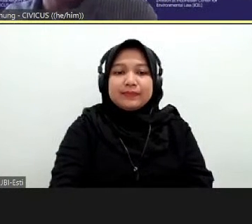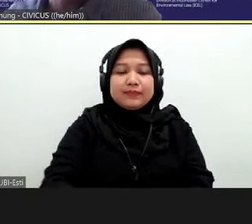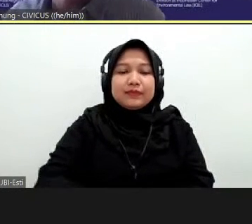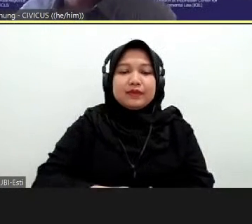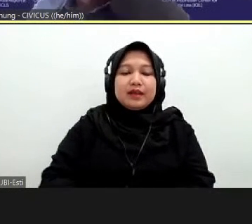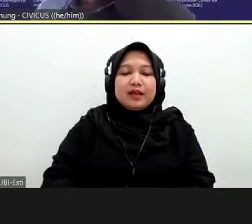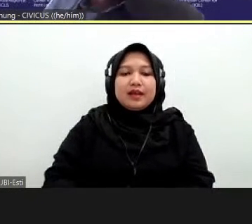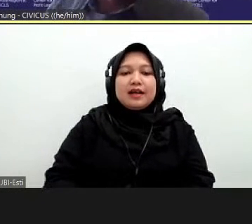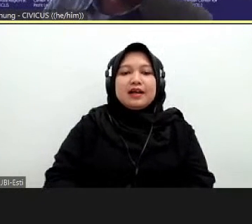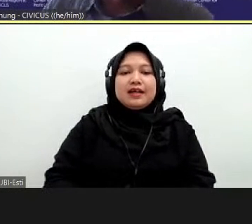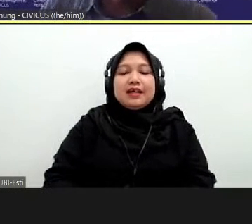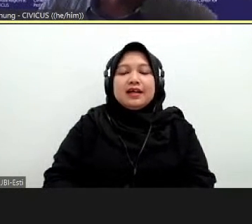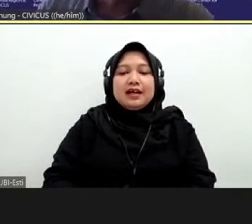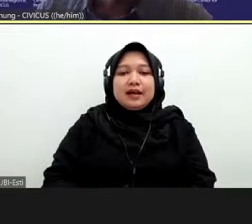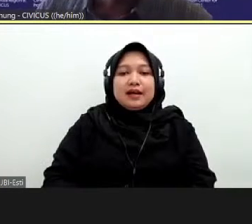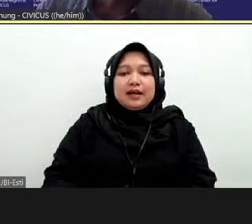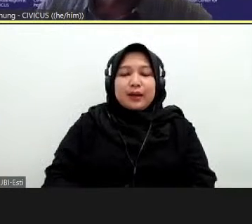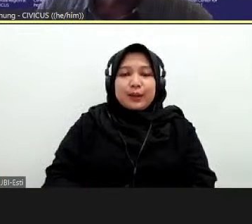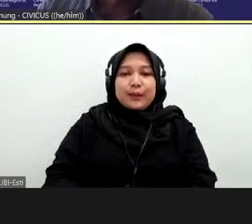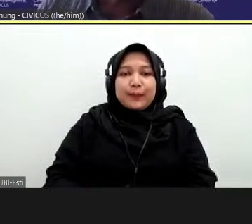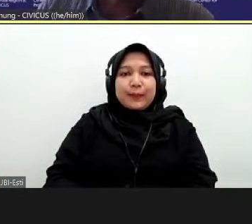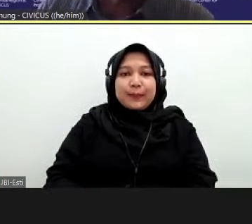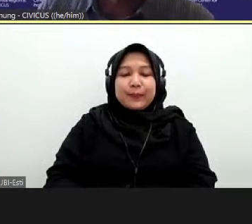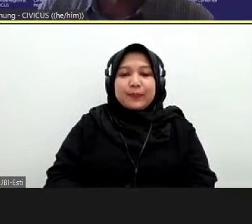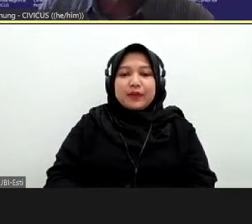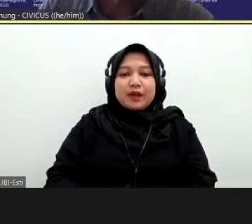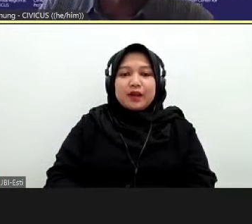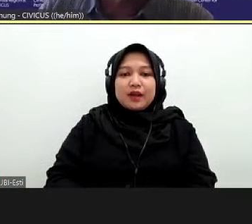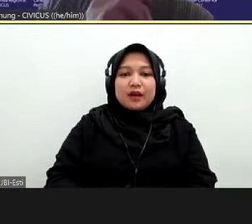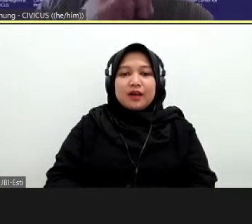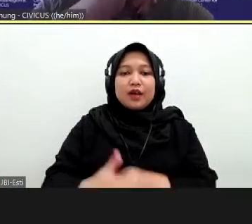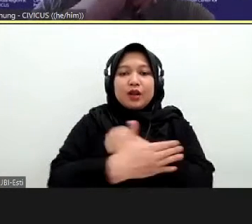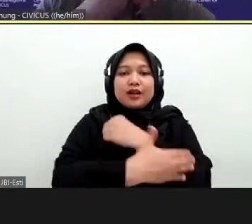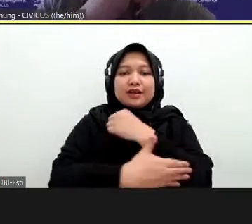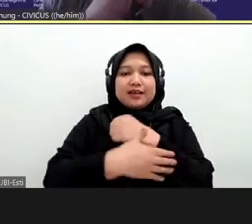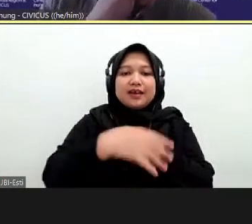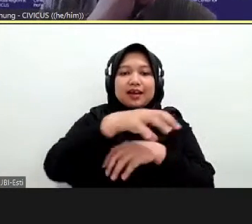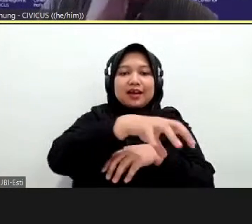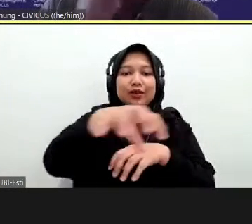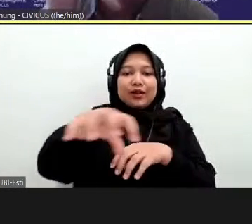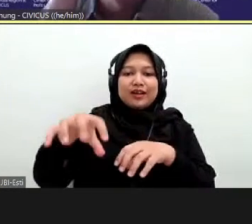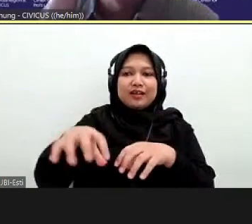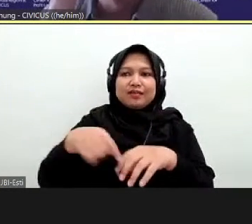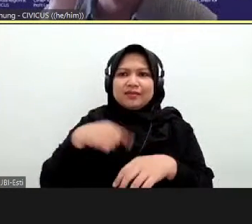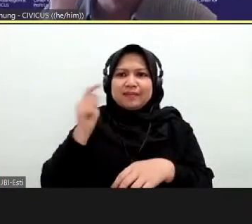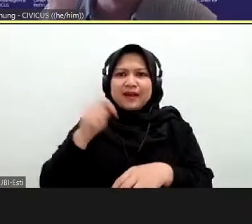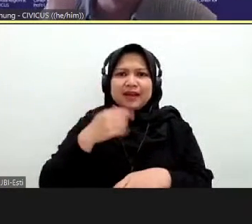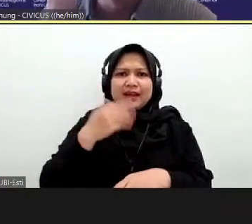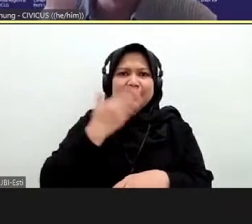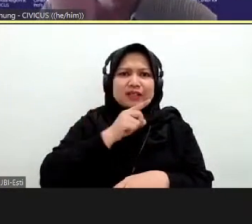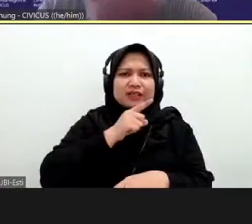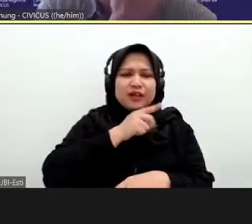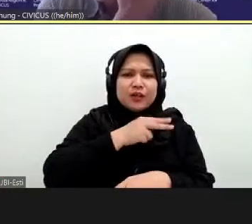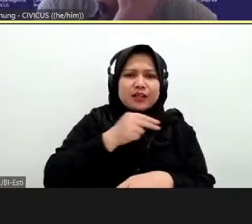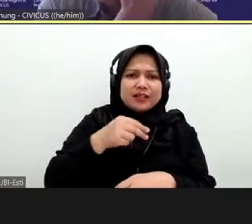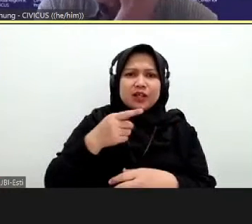Well, what we can do regionally, yes. Should I use Bahasa Indonesia or